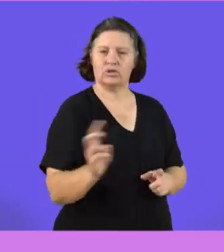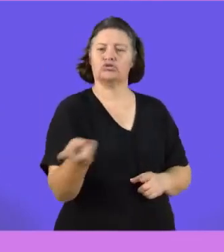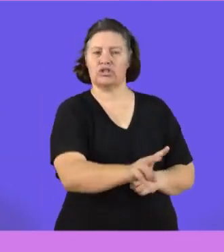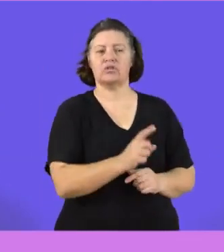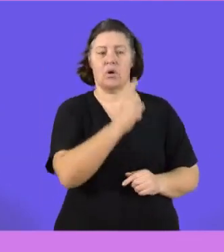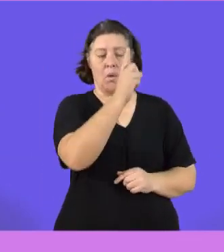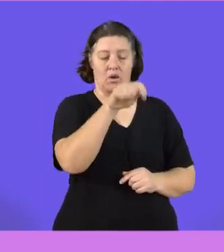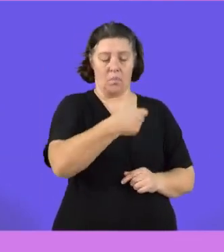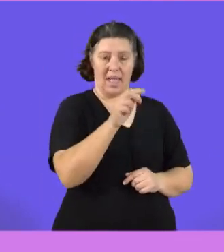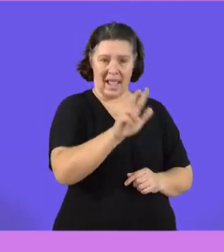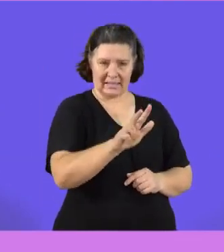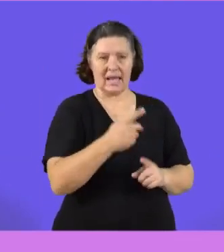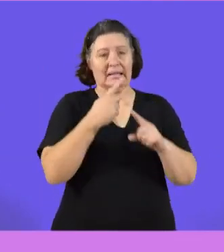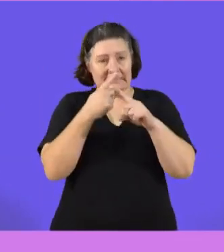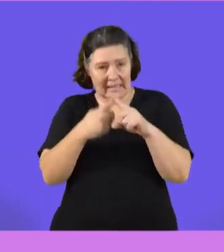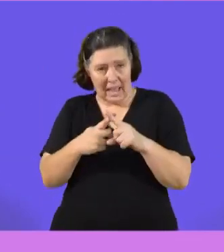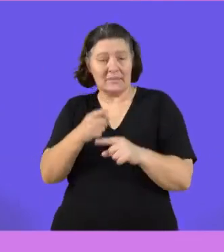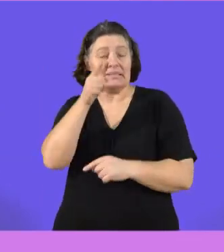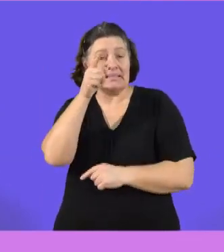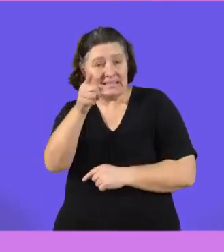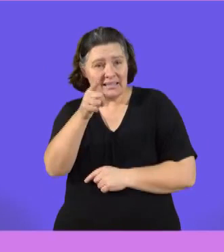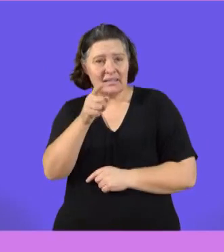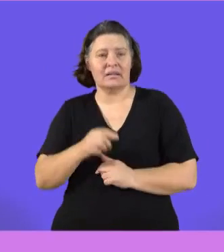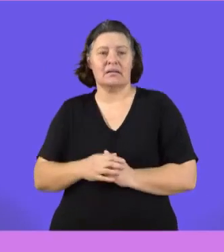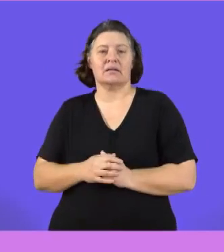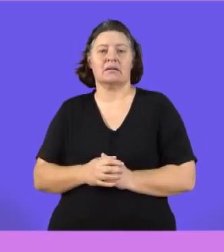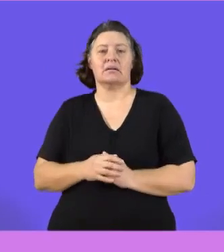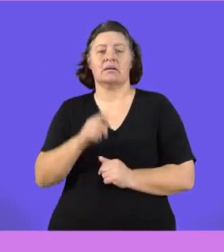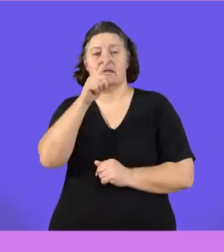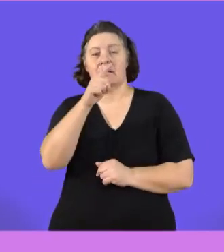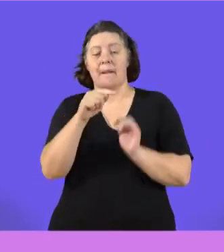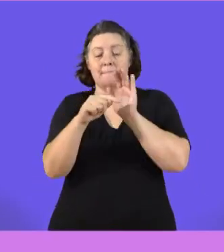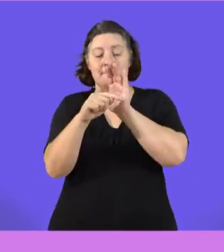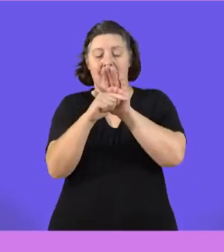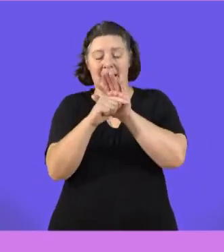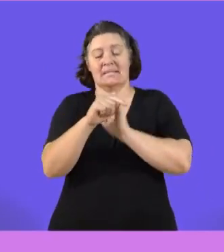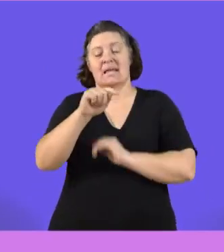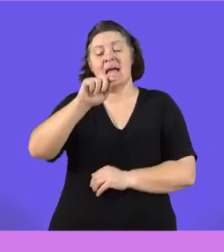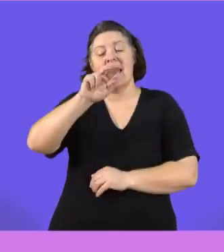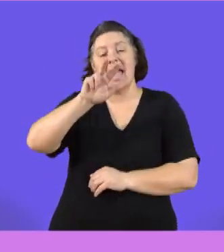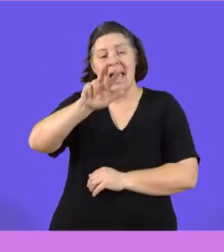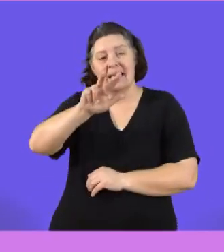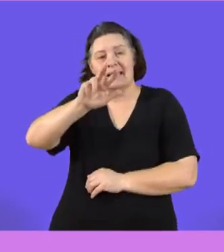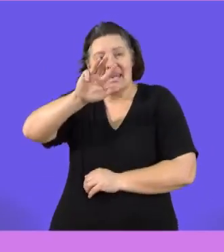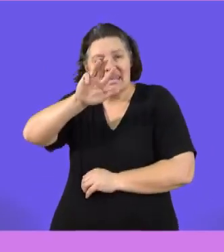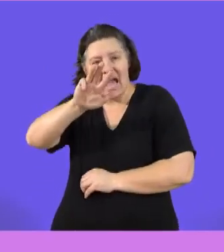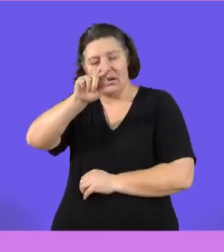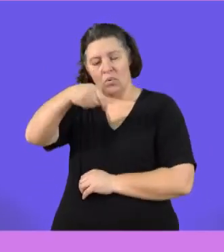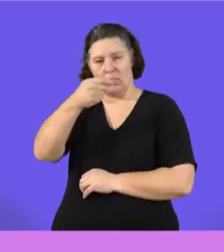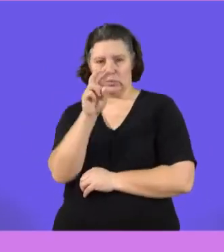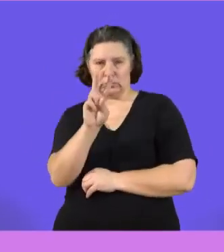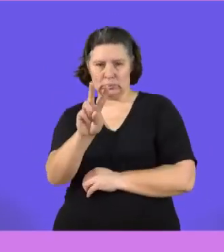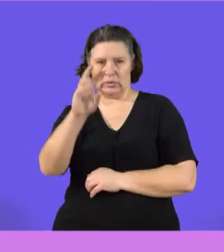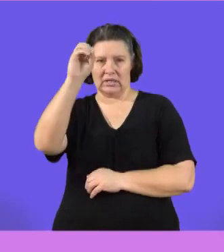1,8 multiply by, remember it says here, the temperature is minus